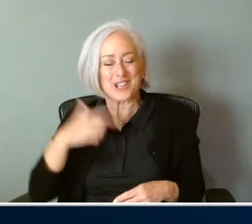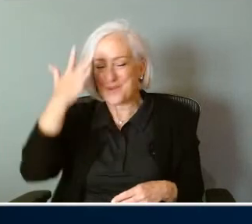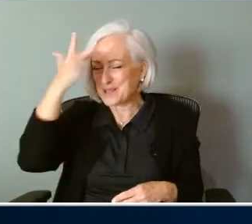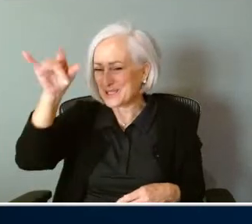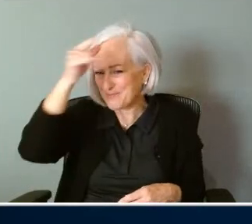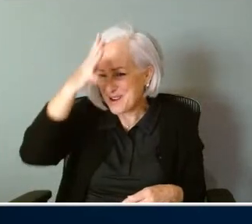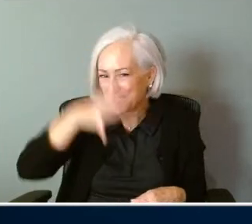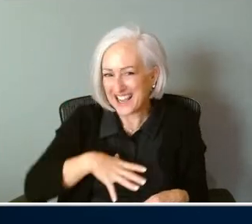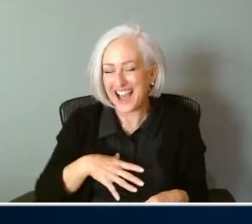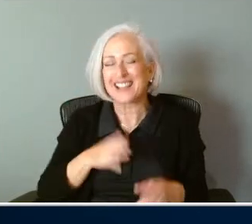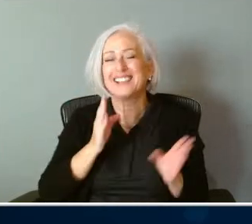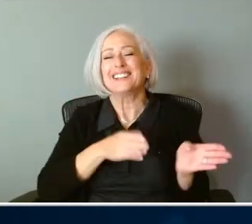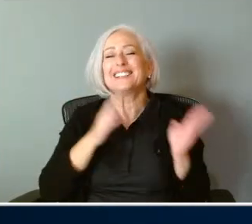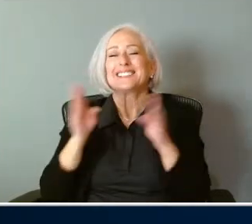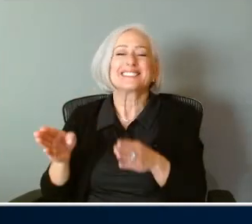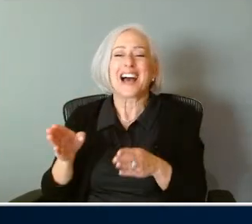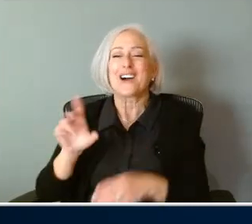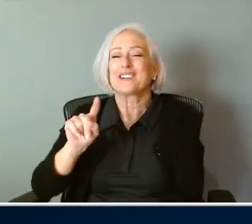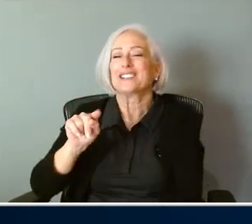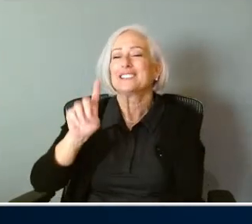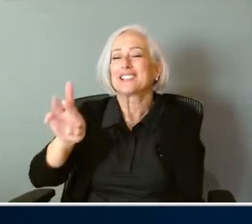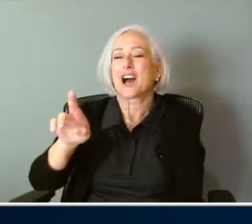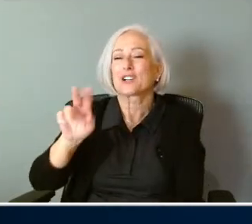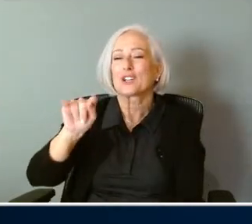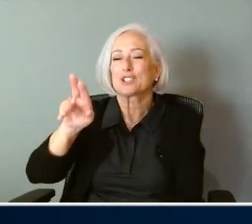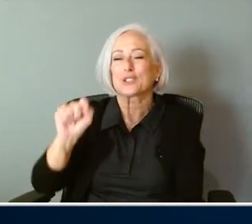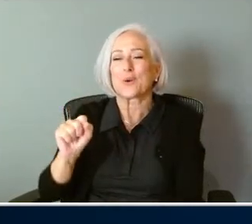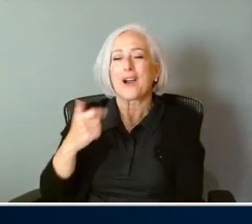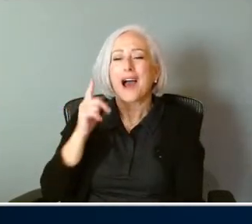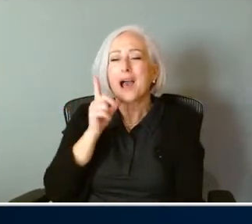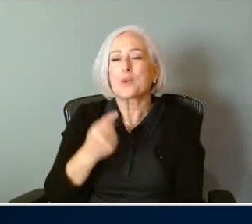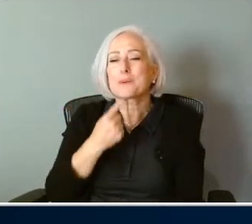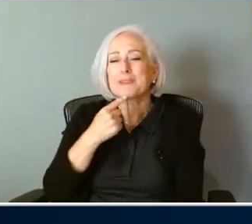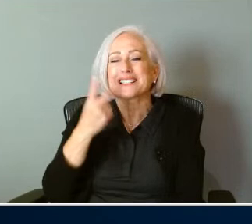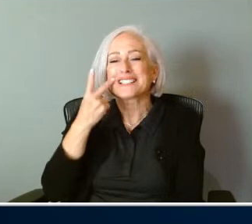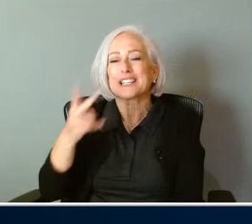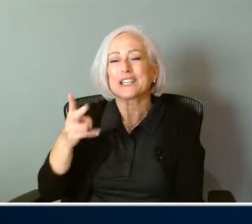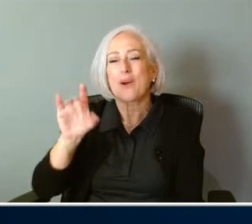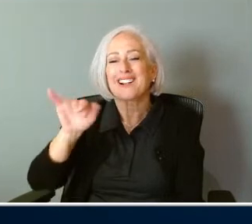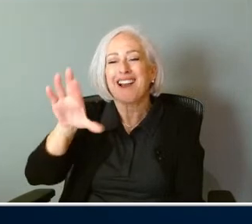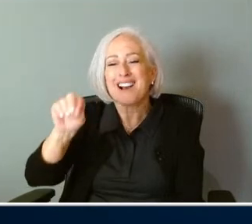today's takeaway. Dr. Sue, I'm going to miss seeing you at Costco.